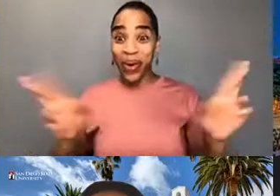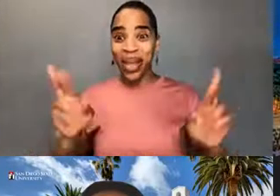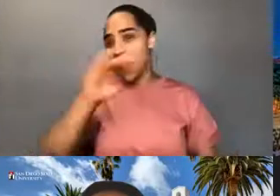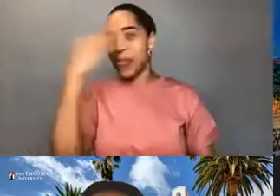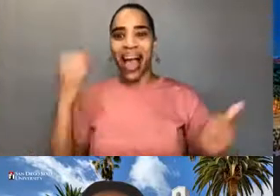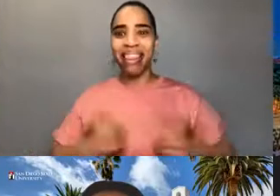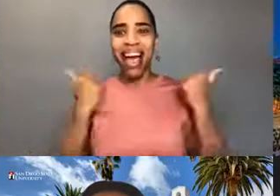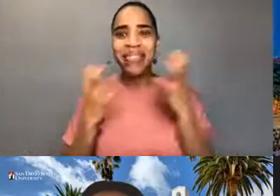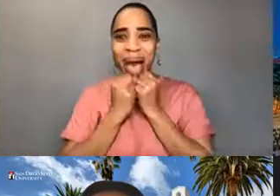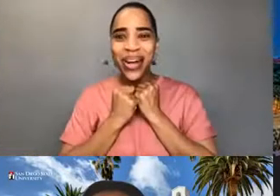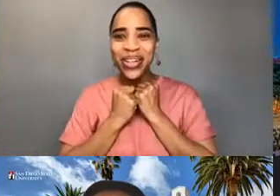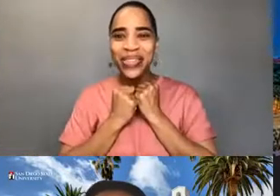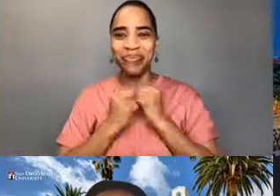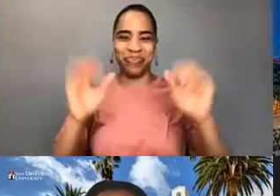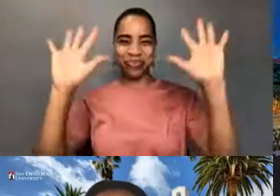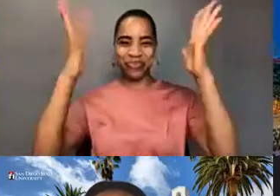Matter.